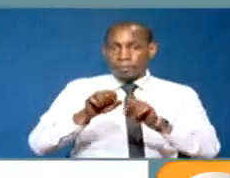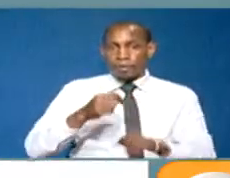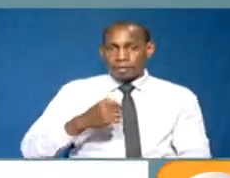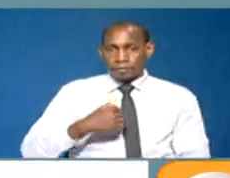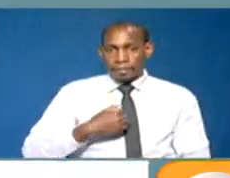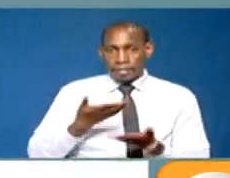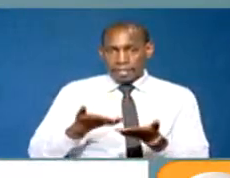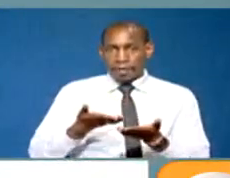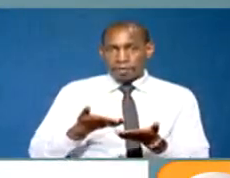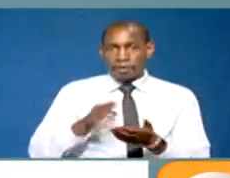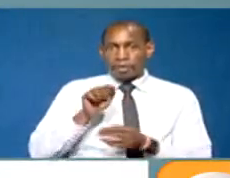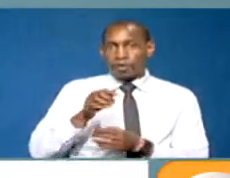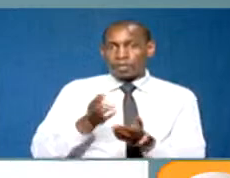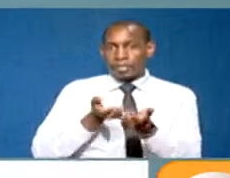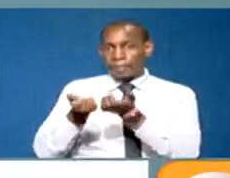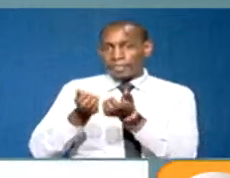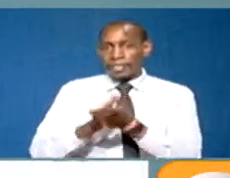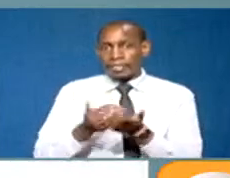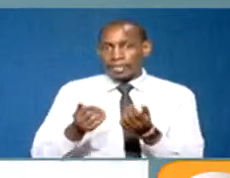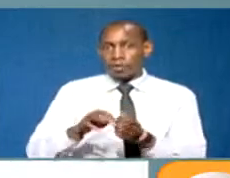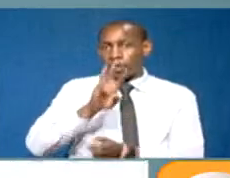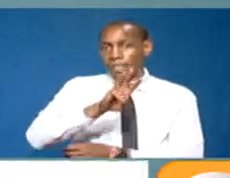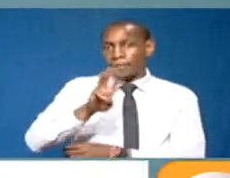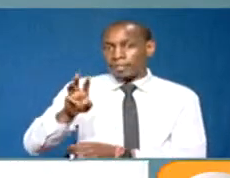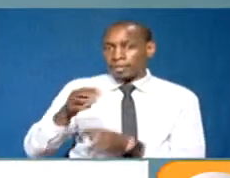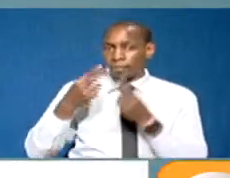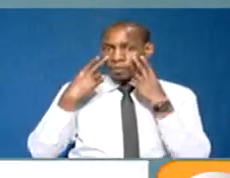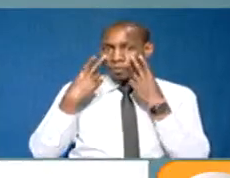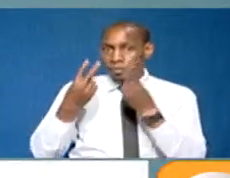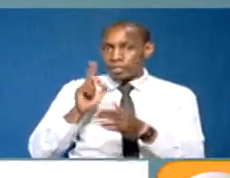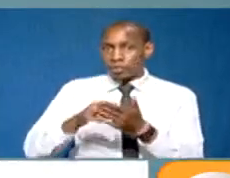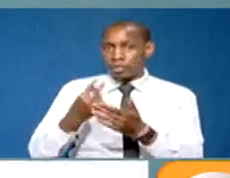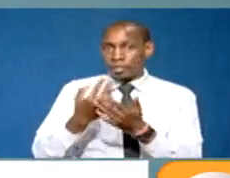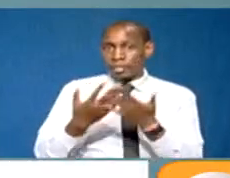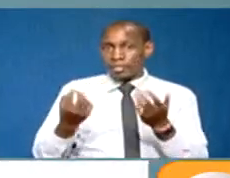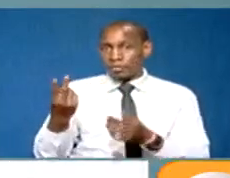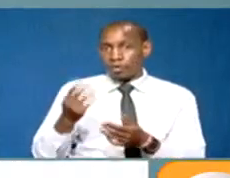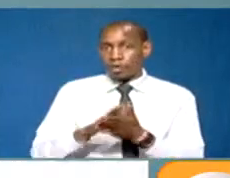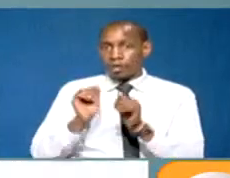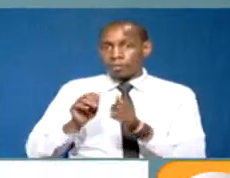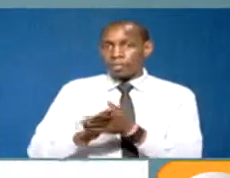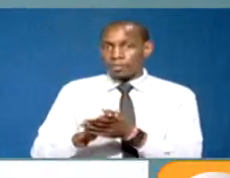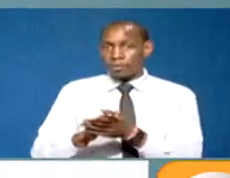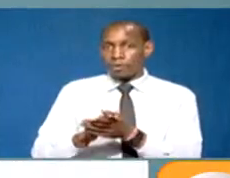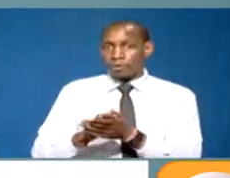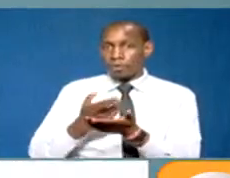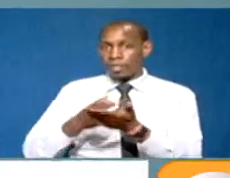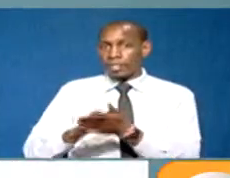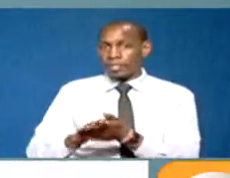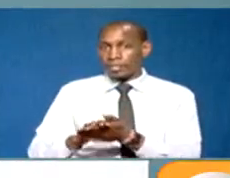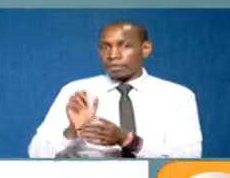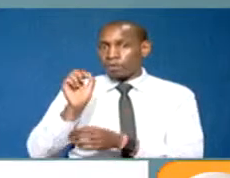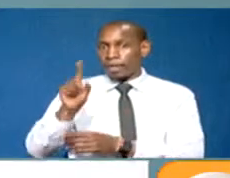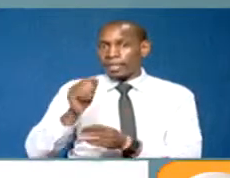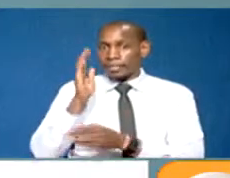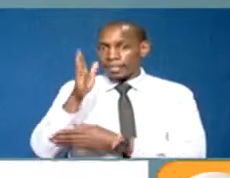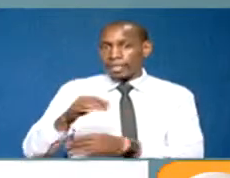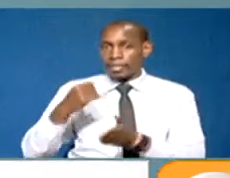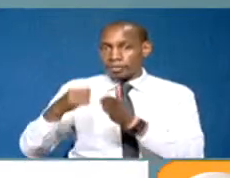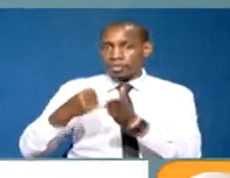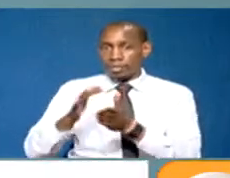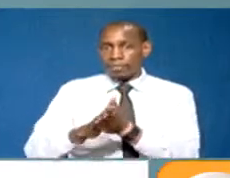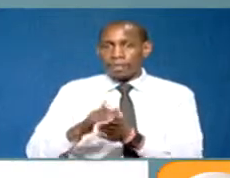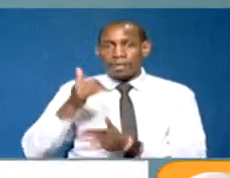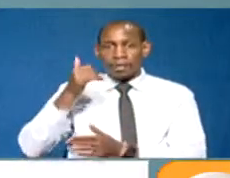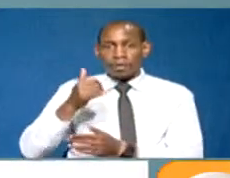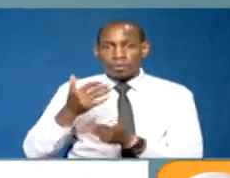www.bookmenow.biz, and on the website you will see two things. You can subscribe to alerts directly onto your machine, the device that you're